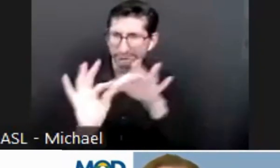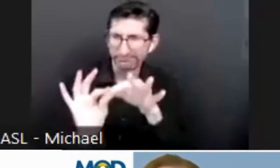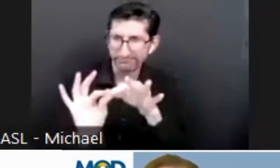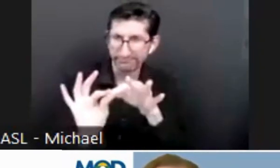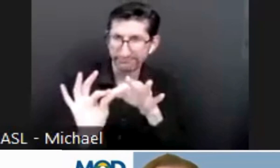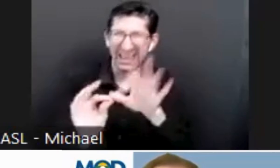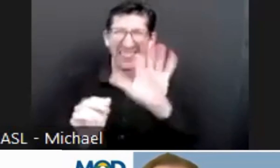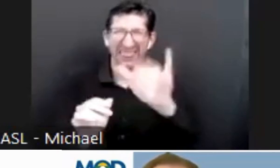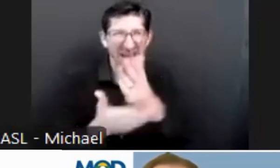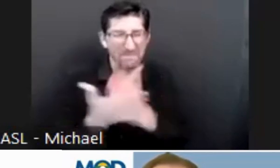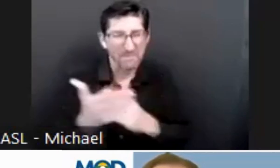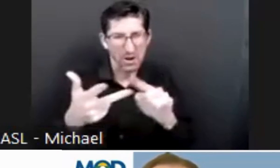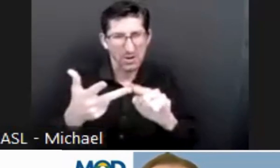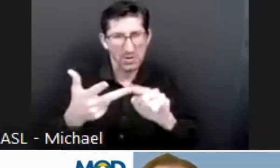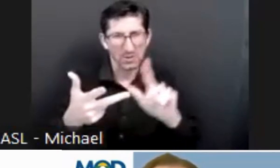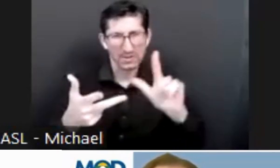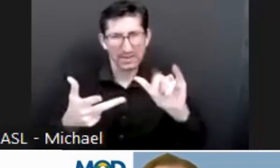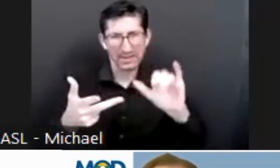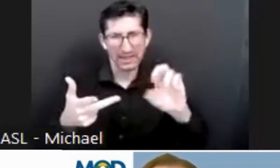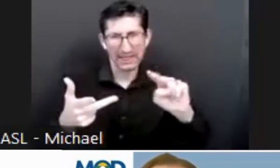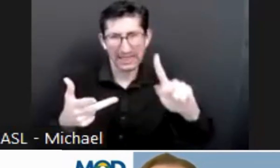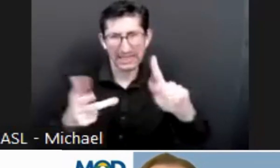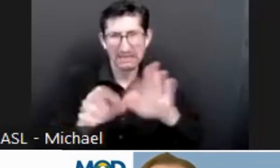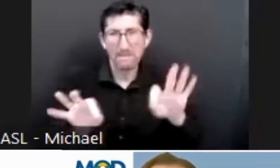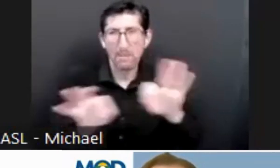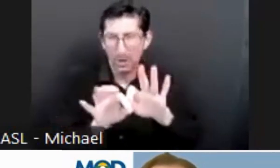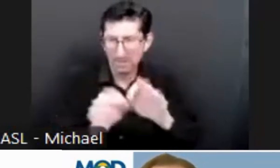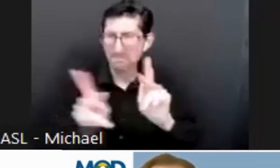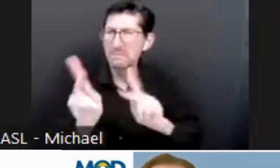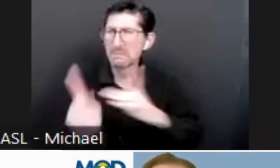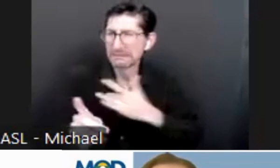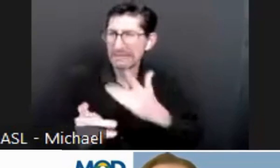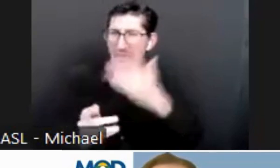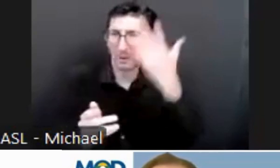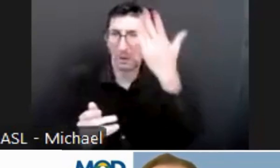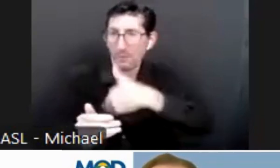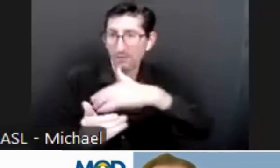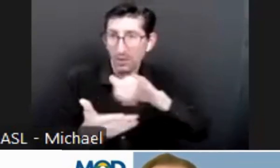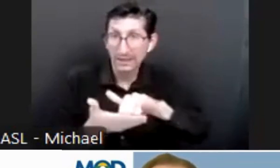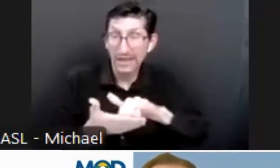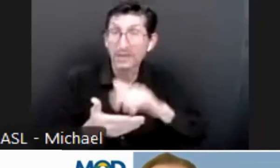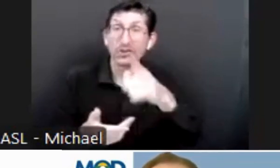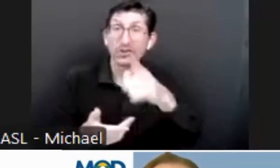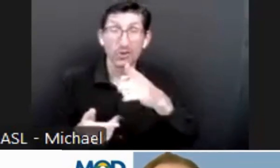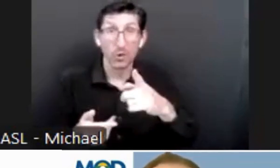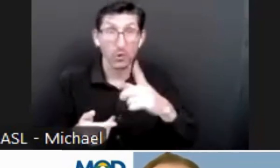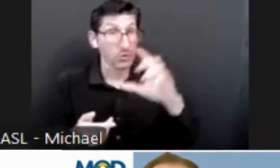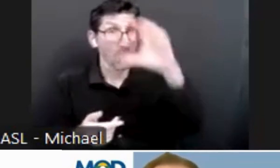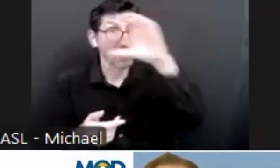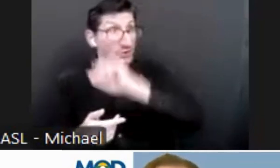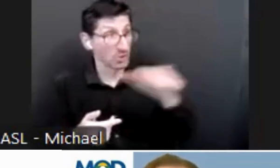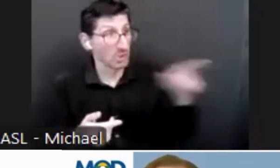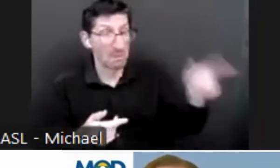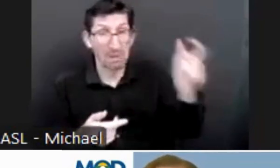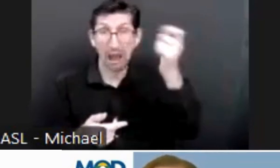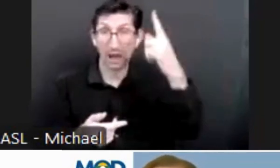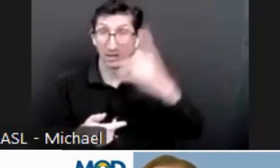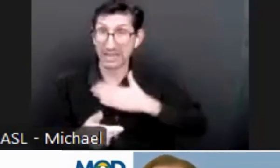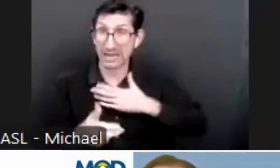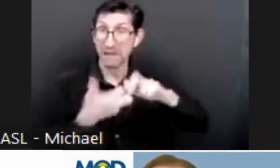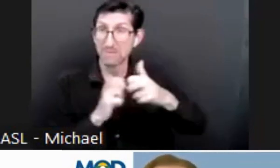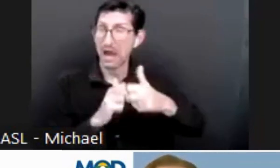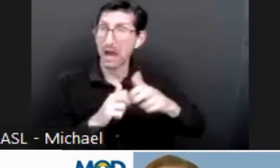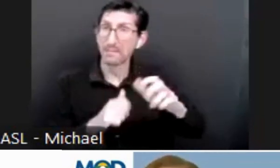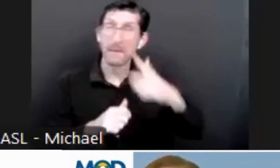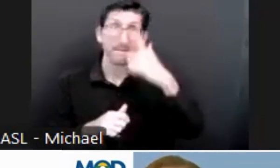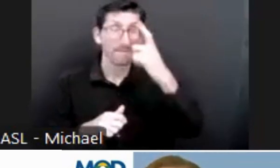really important and it's an area people often miss. So don't make the mistake of assuming that your housing provider will just understand your need because you